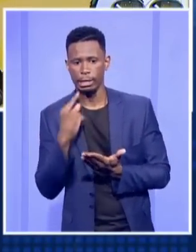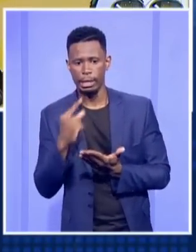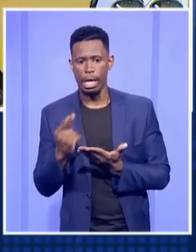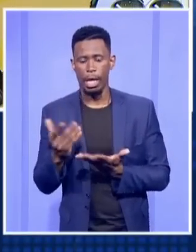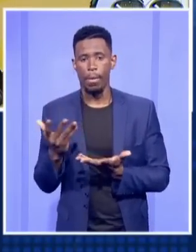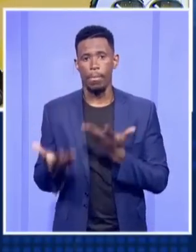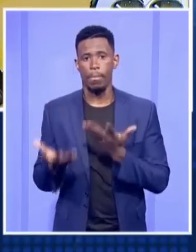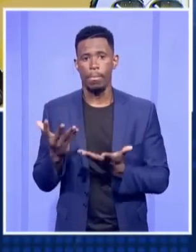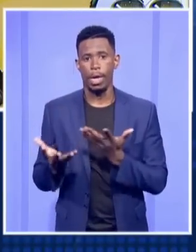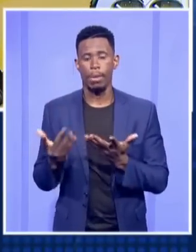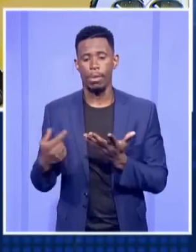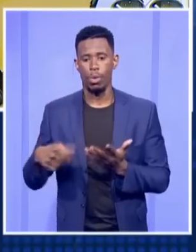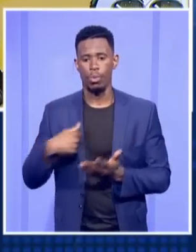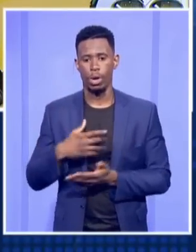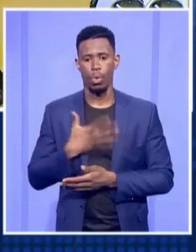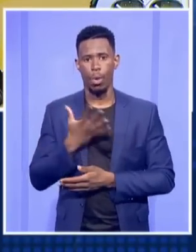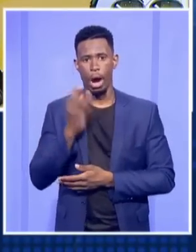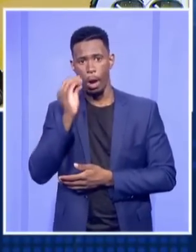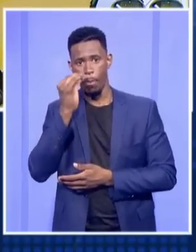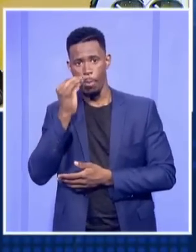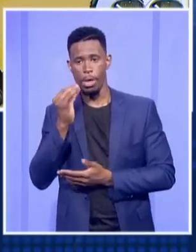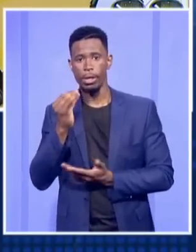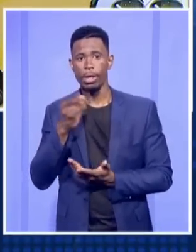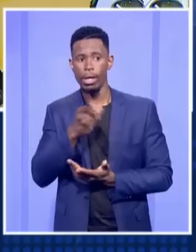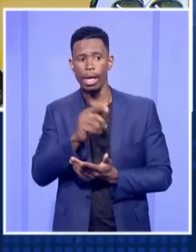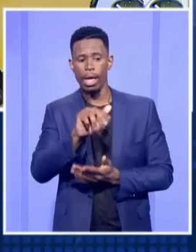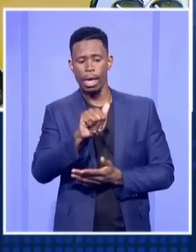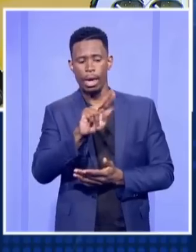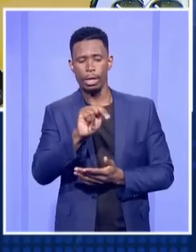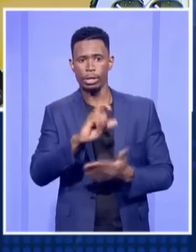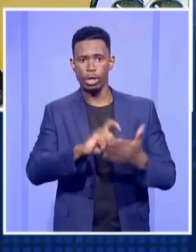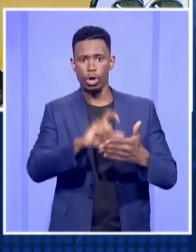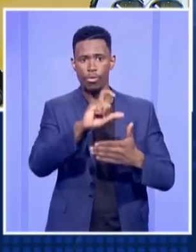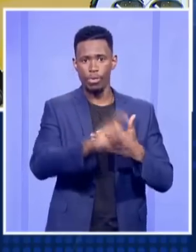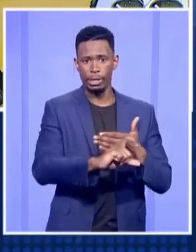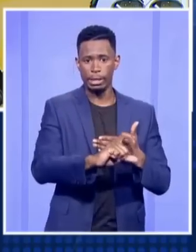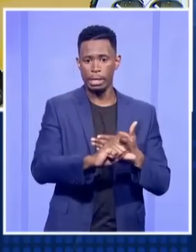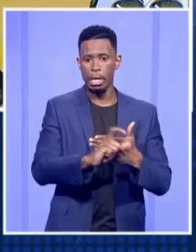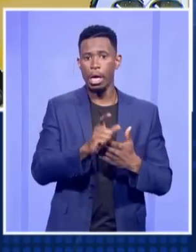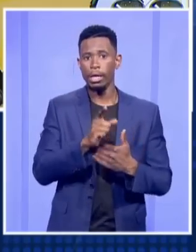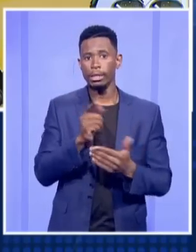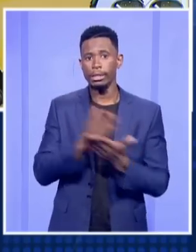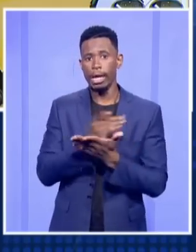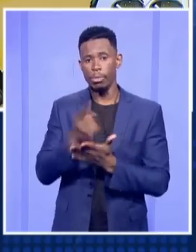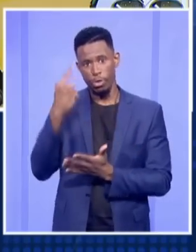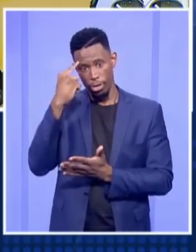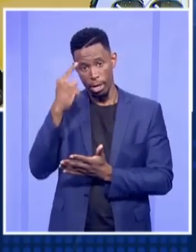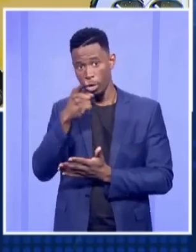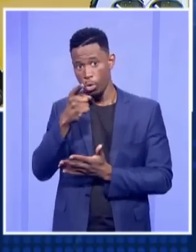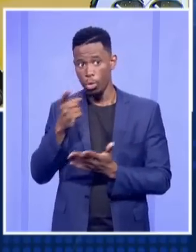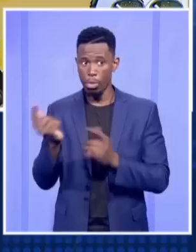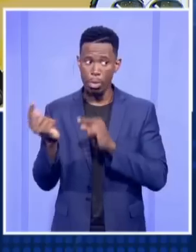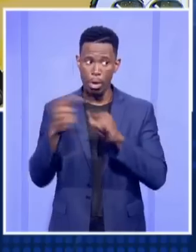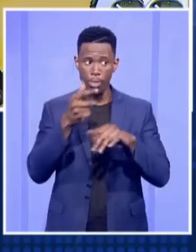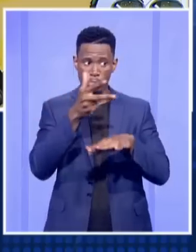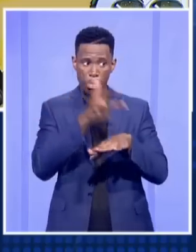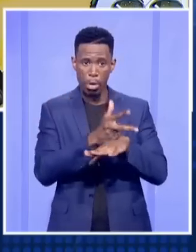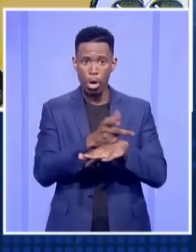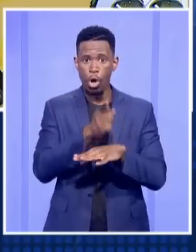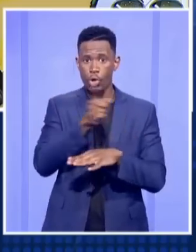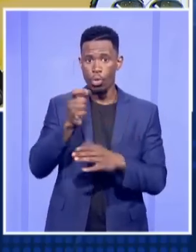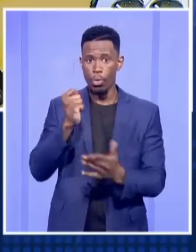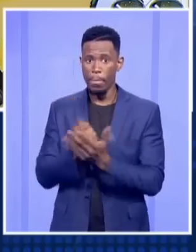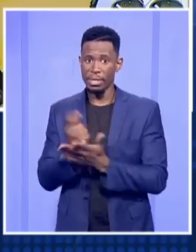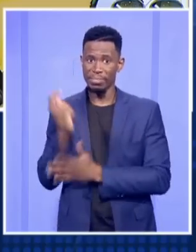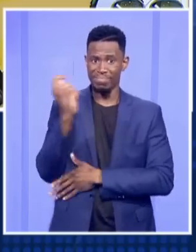to pay to cover an ANC conference, it worried us a lot. We'll never do that. This is your